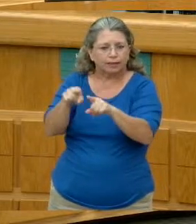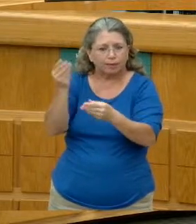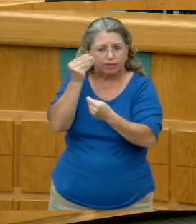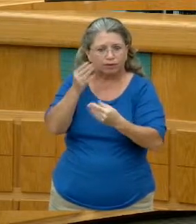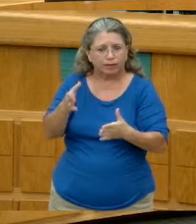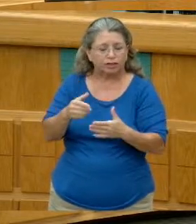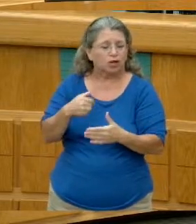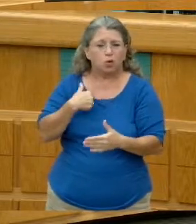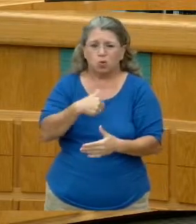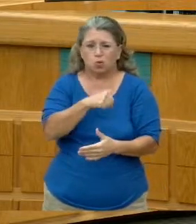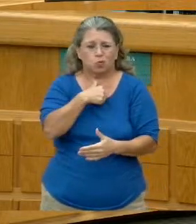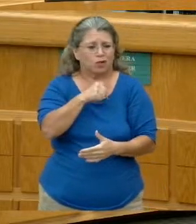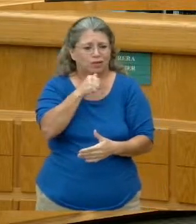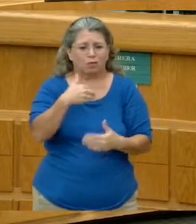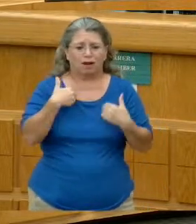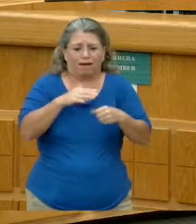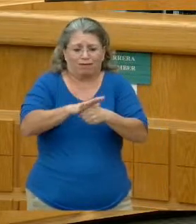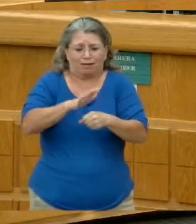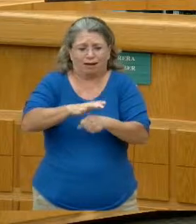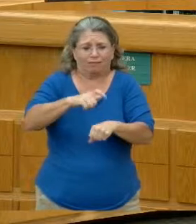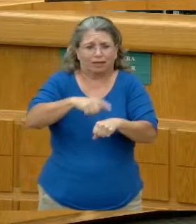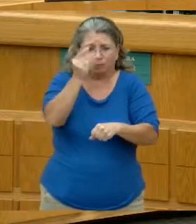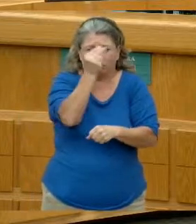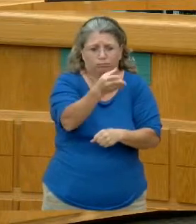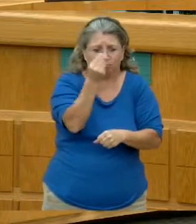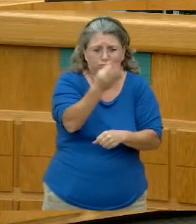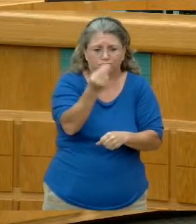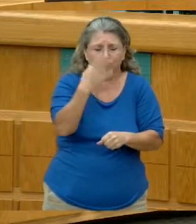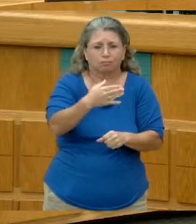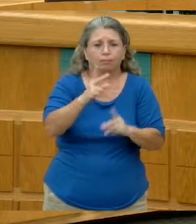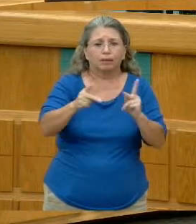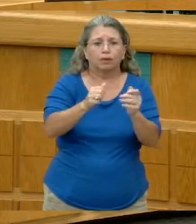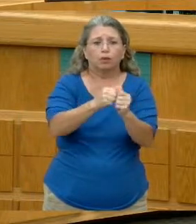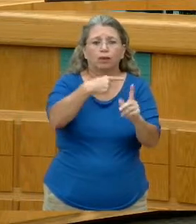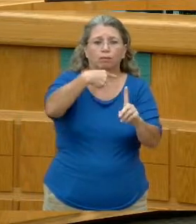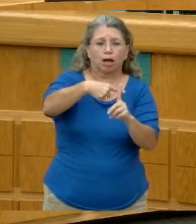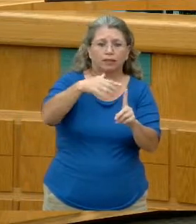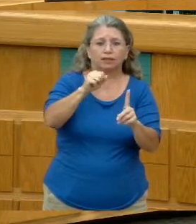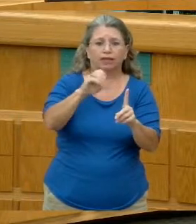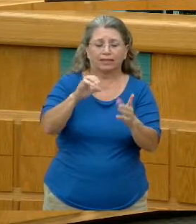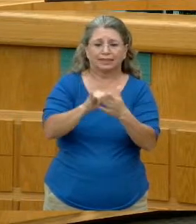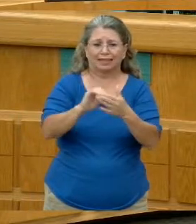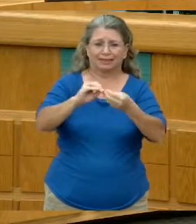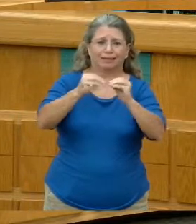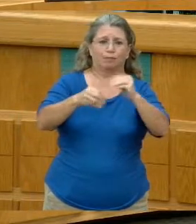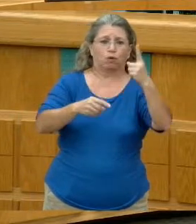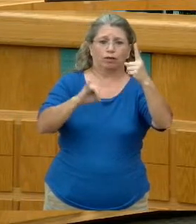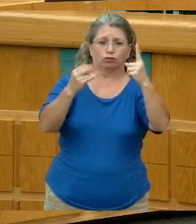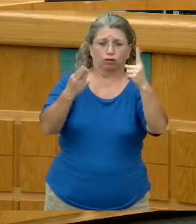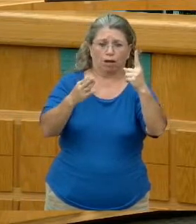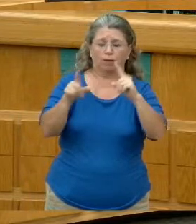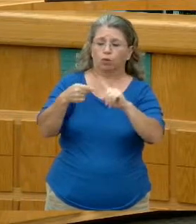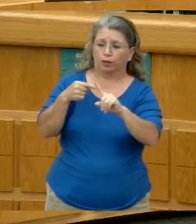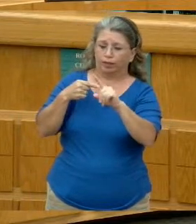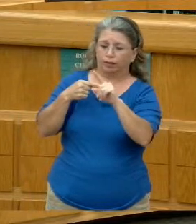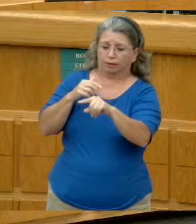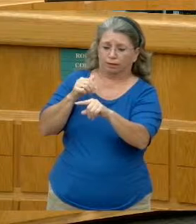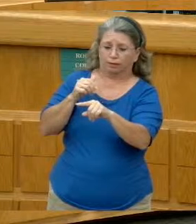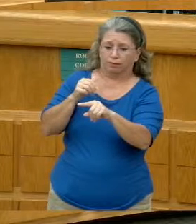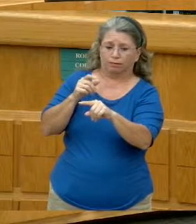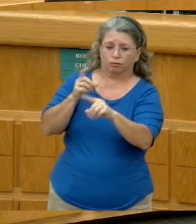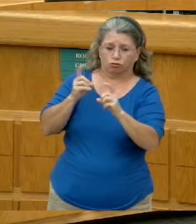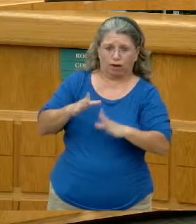enough opportunity to get the positives notified. That's the primary job. That's what she's talking about when she says we have